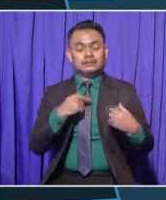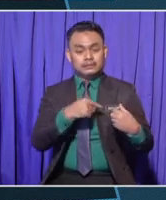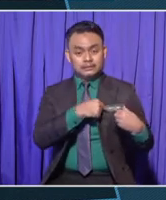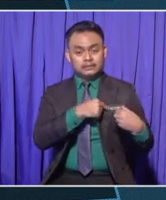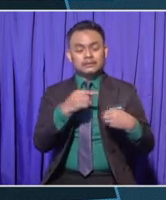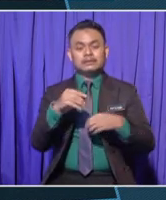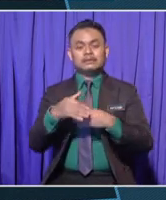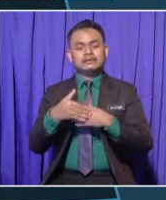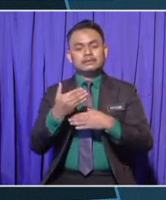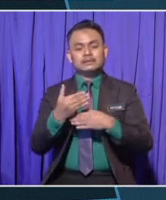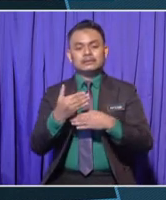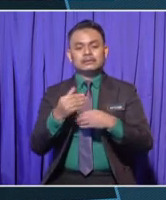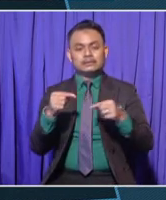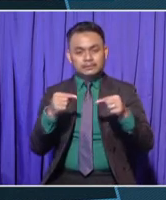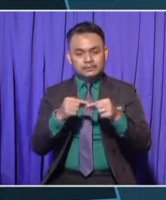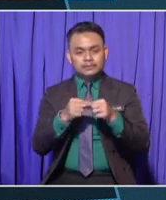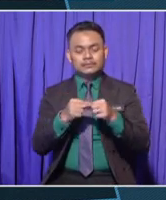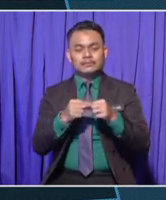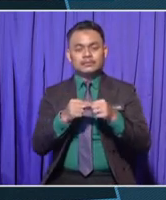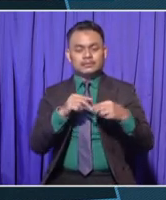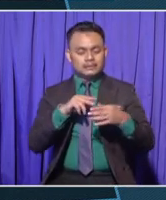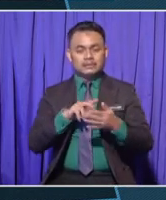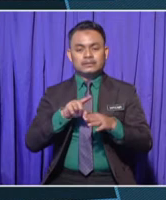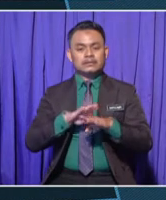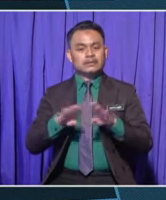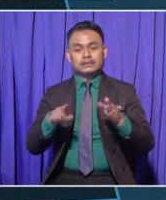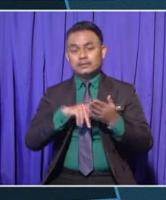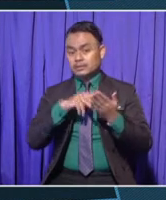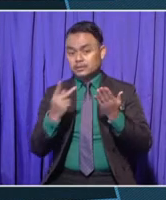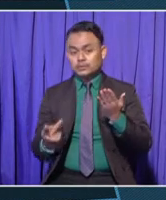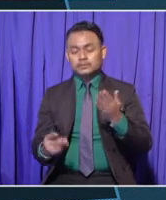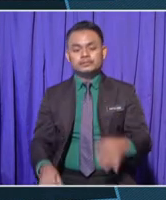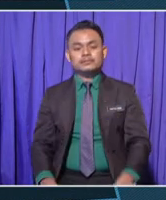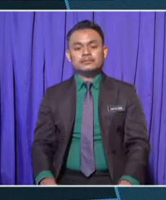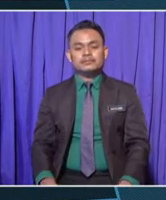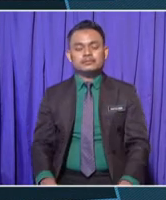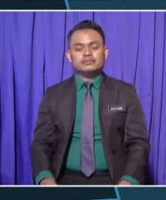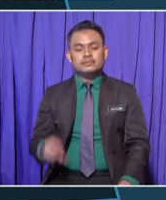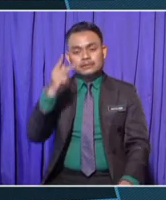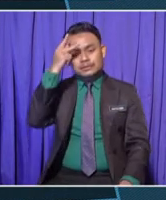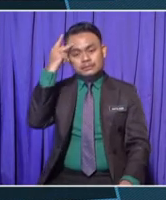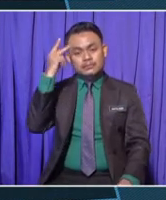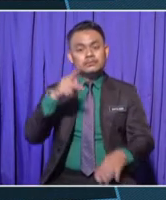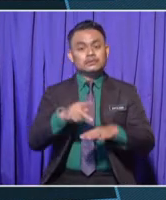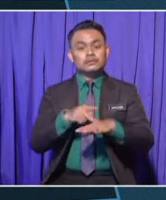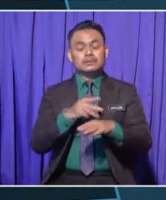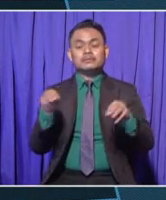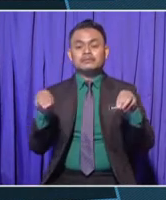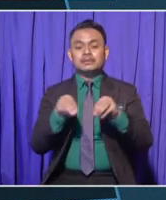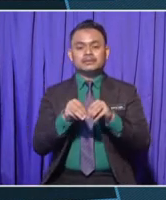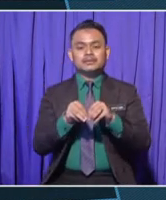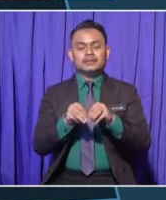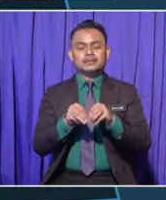clothes and it does not fall off. This is because it uses magnets.